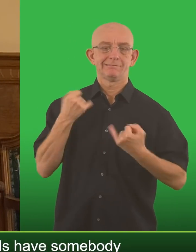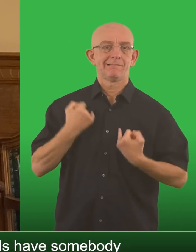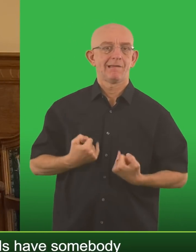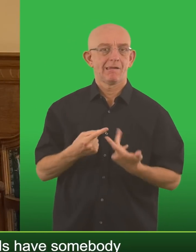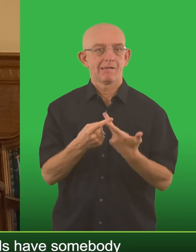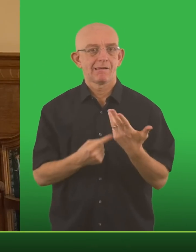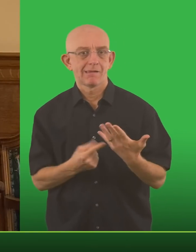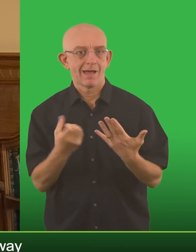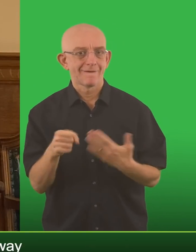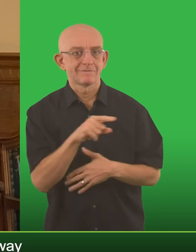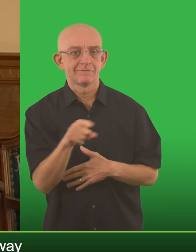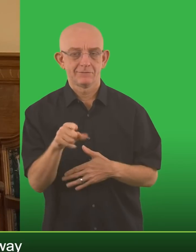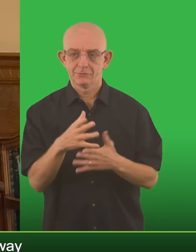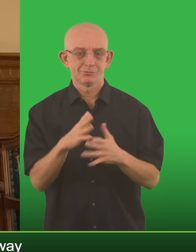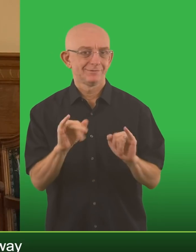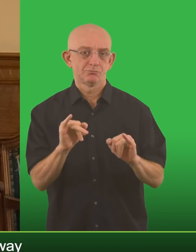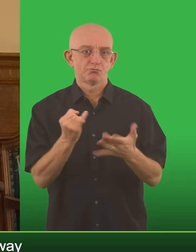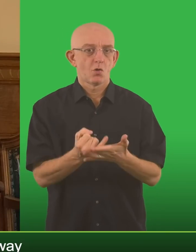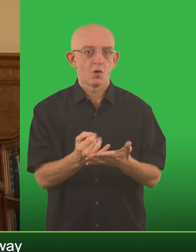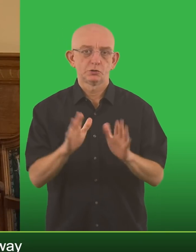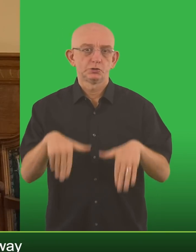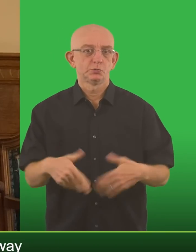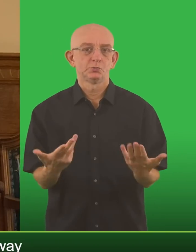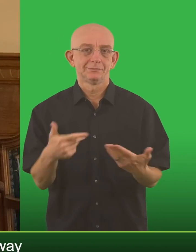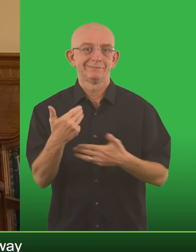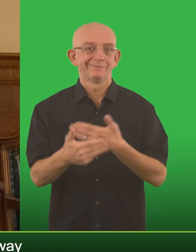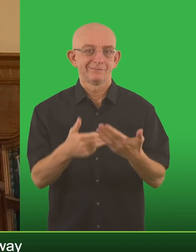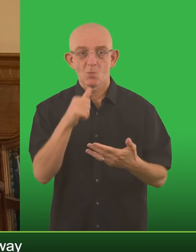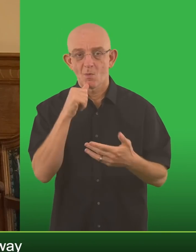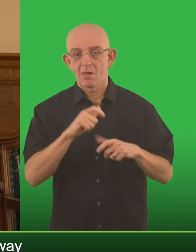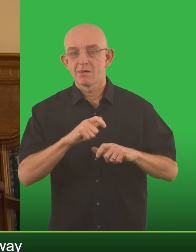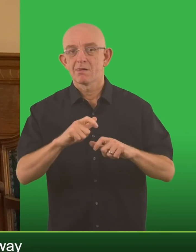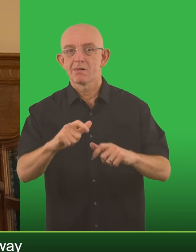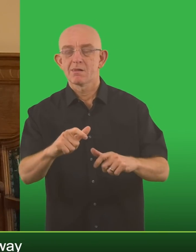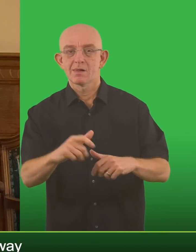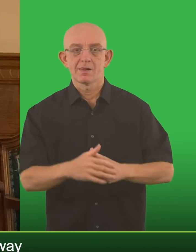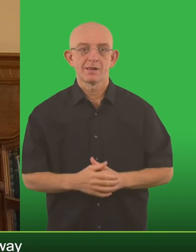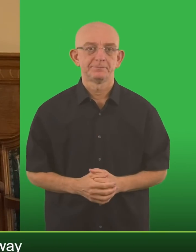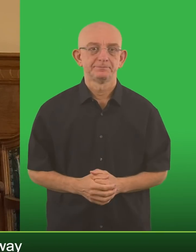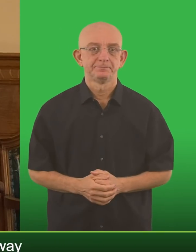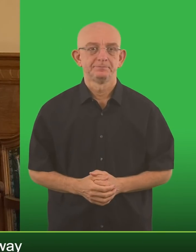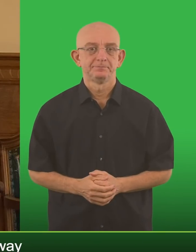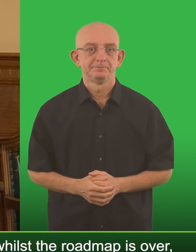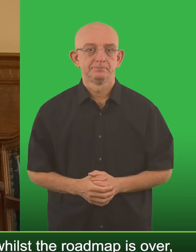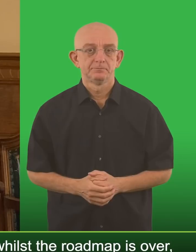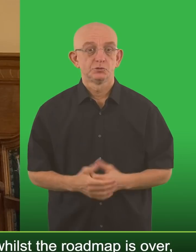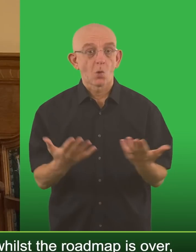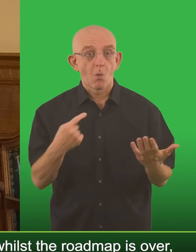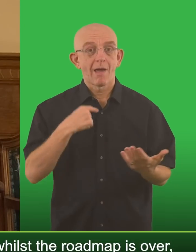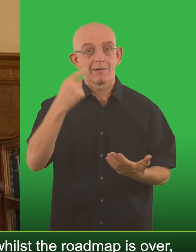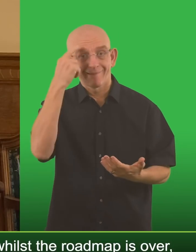complications of COVID in there. That's going the wrong way, and that will continue to go the wrong way for a good while to come.